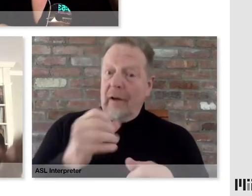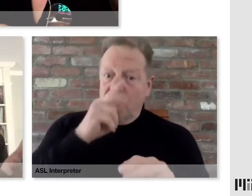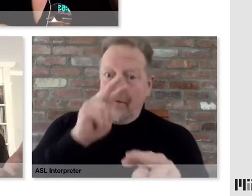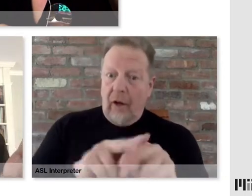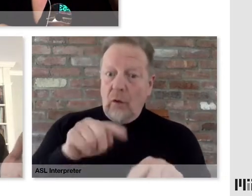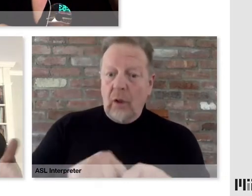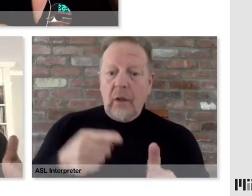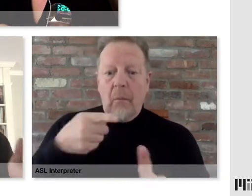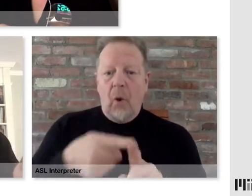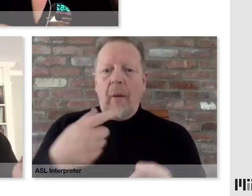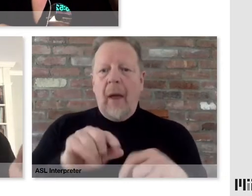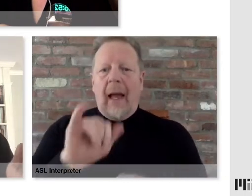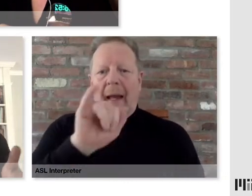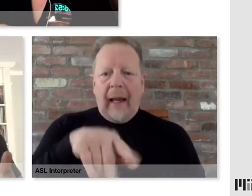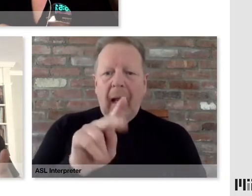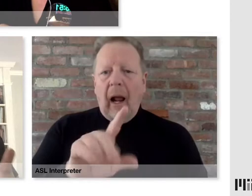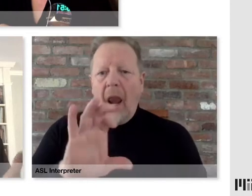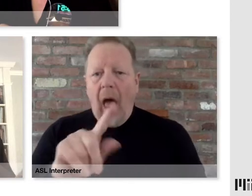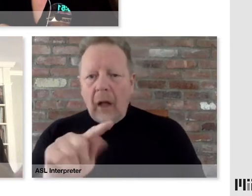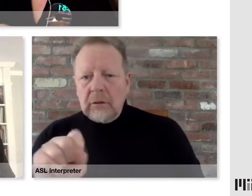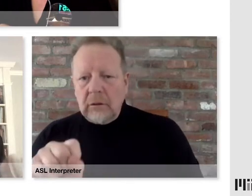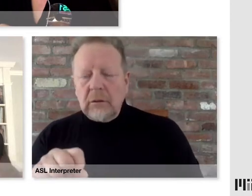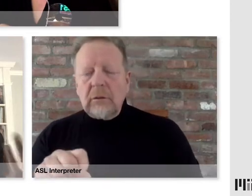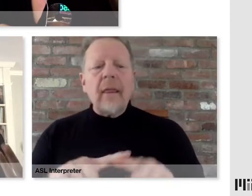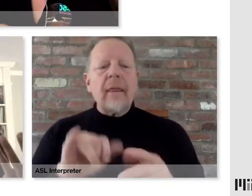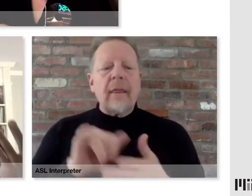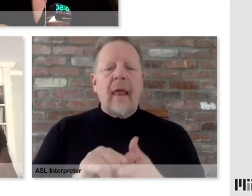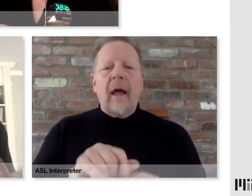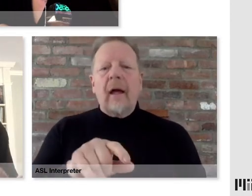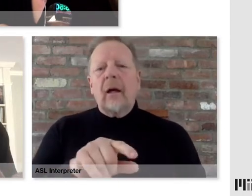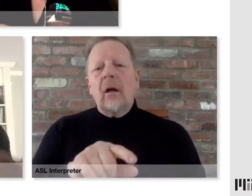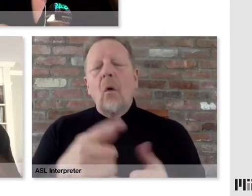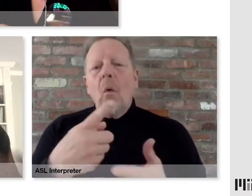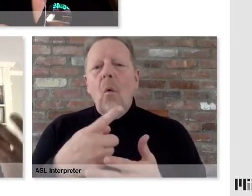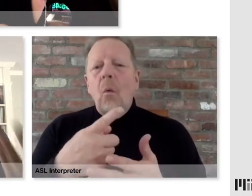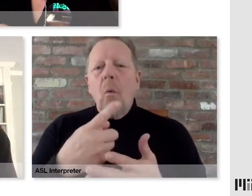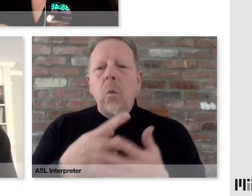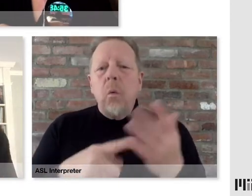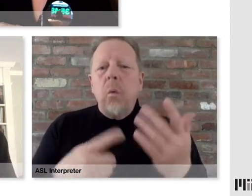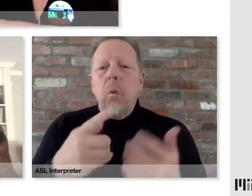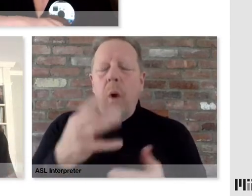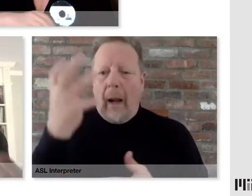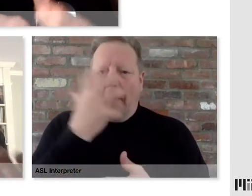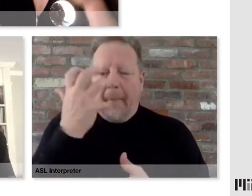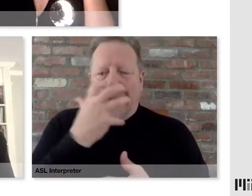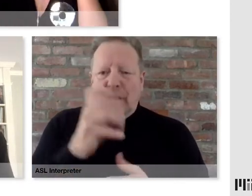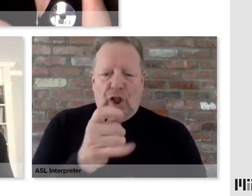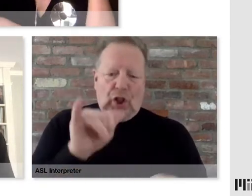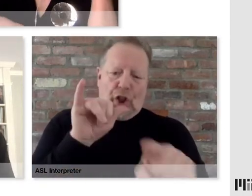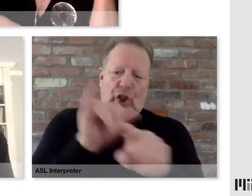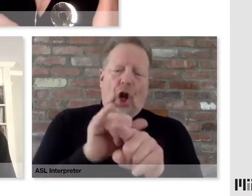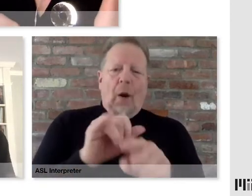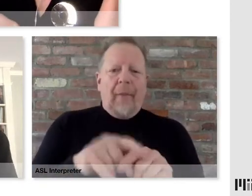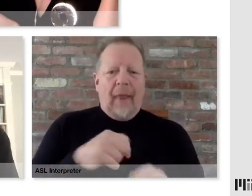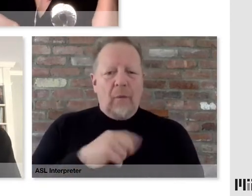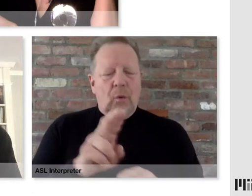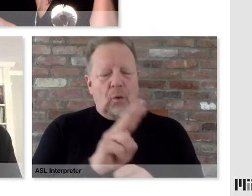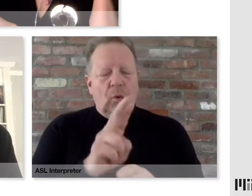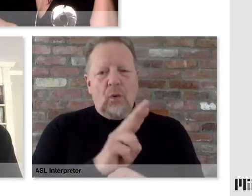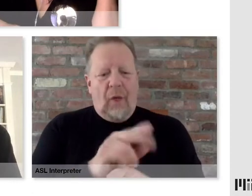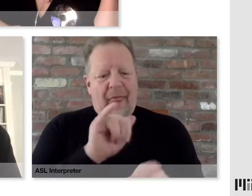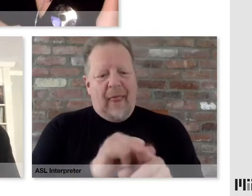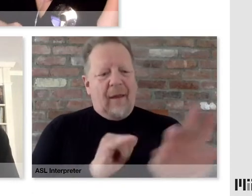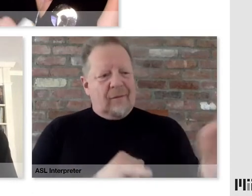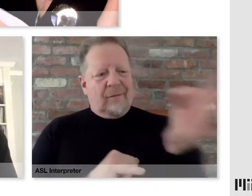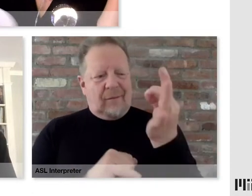about intercalates, right? That Priya's presentation, what an amazing term that I'm certainly going to take with moving